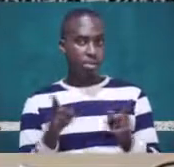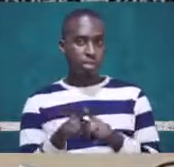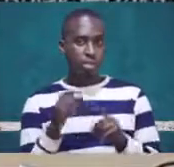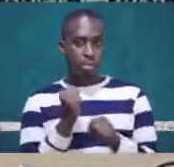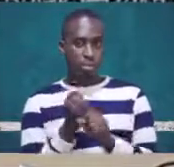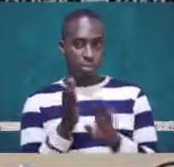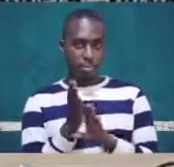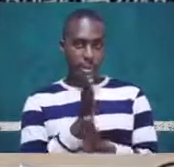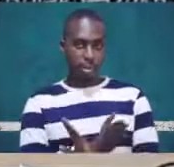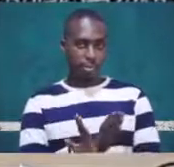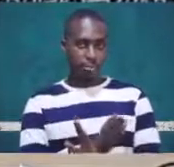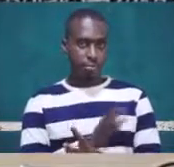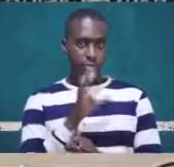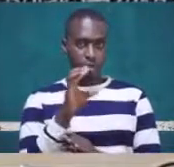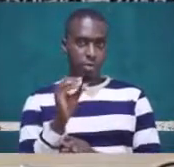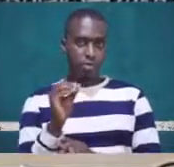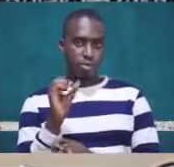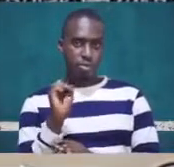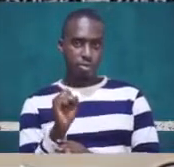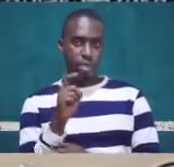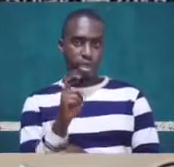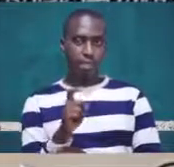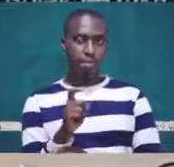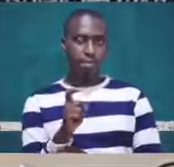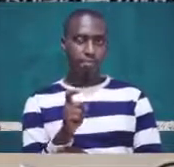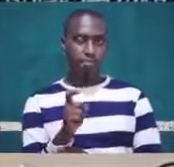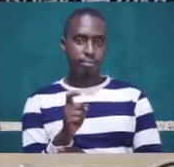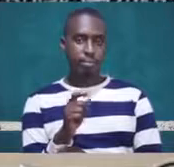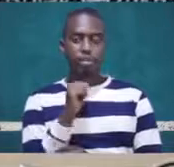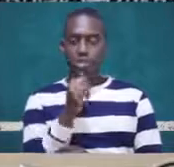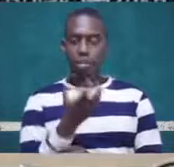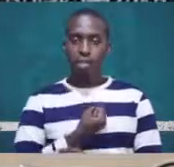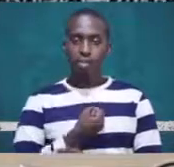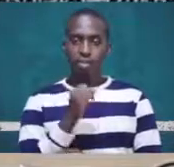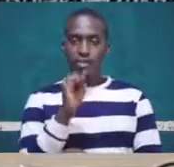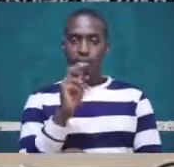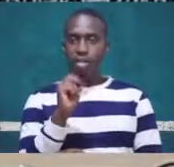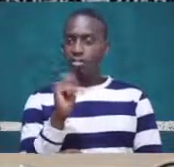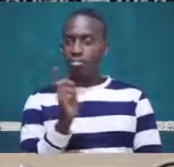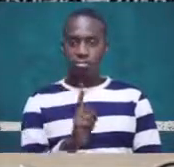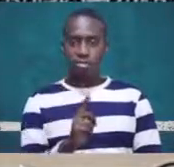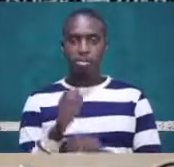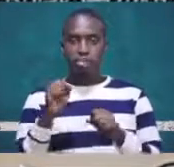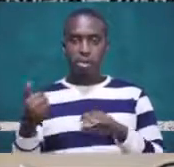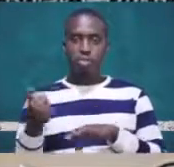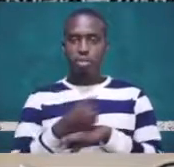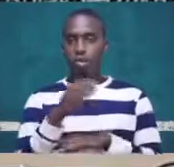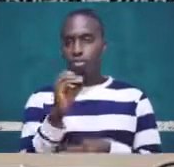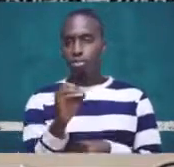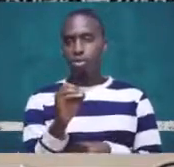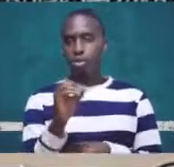before, cosine x, we don't have the term in sine. I can put